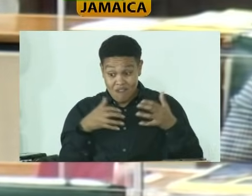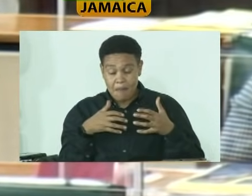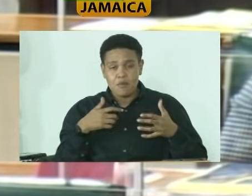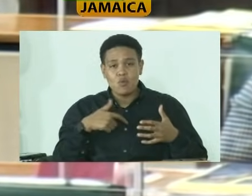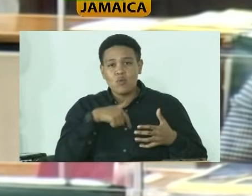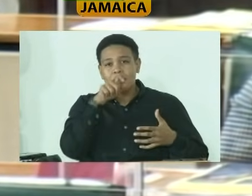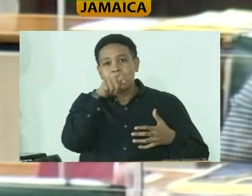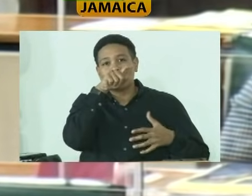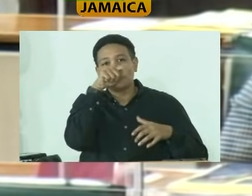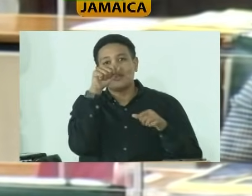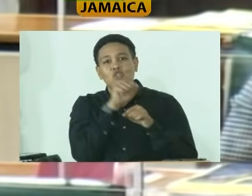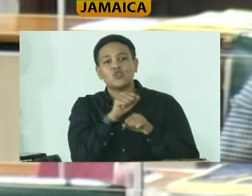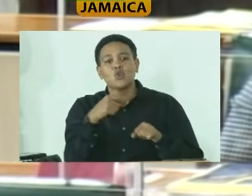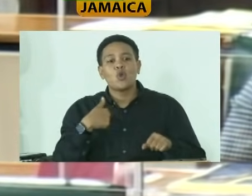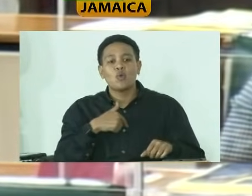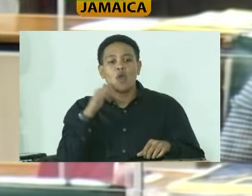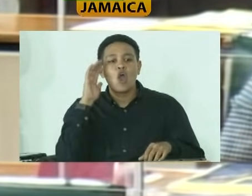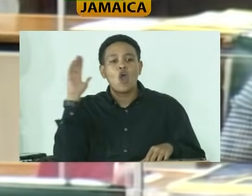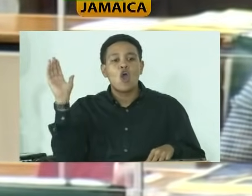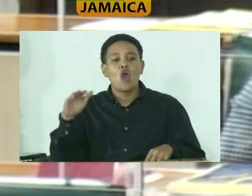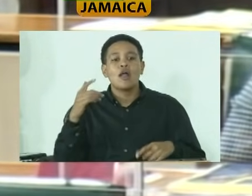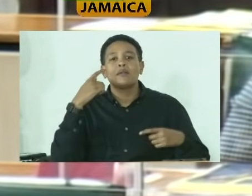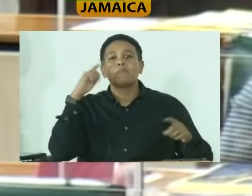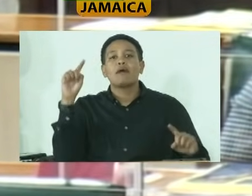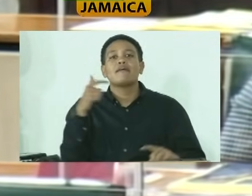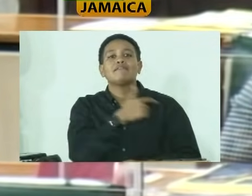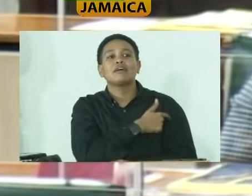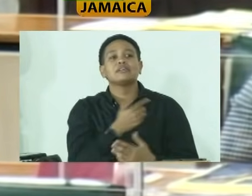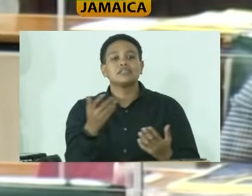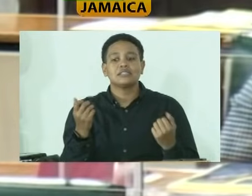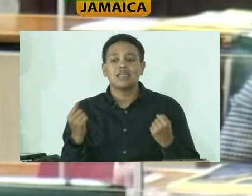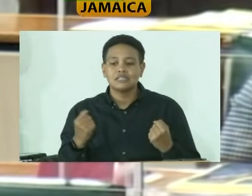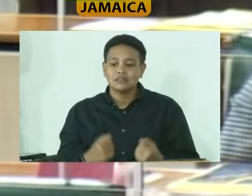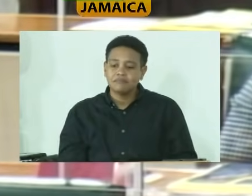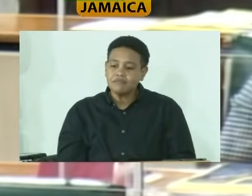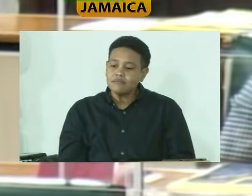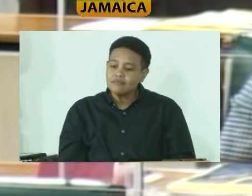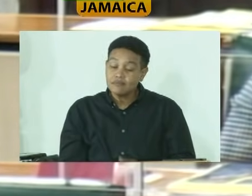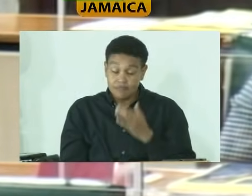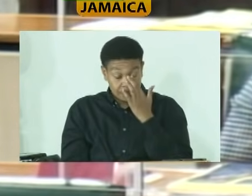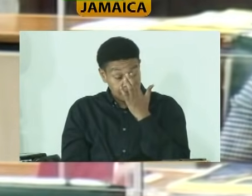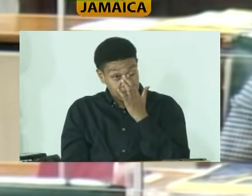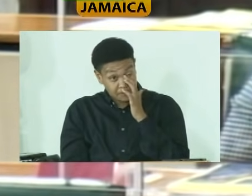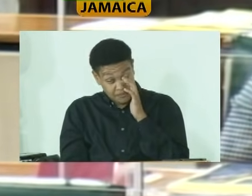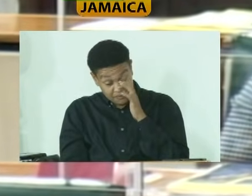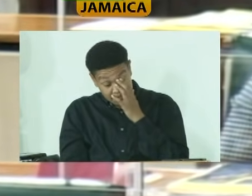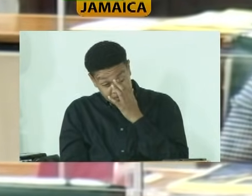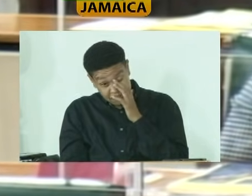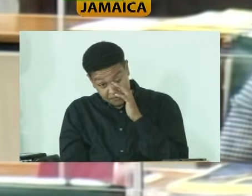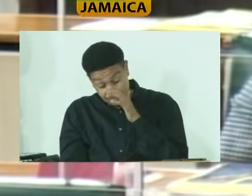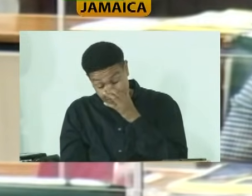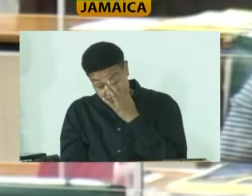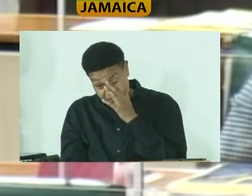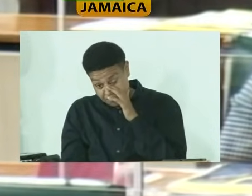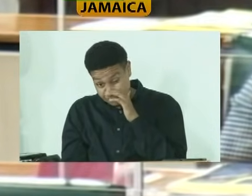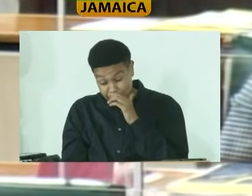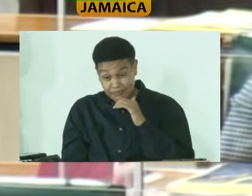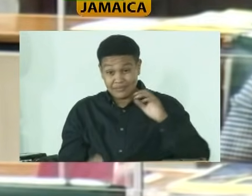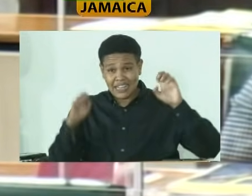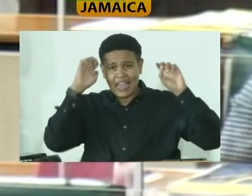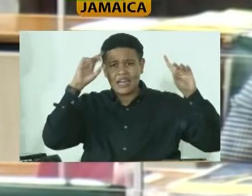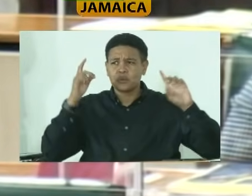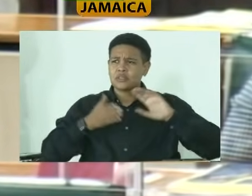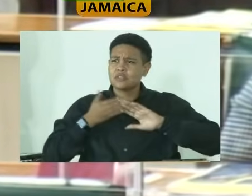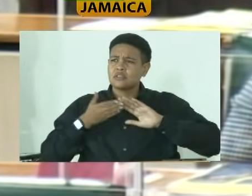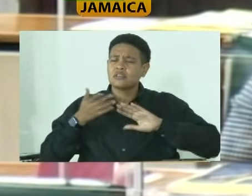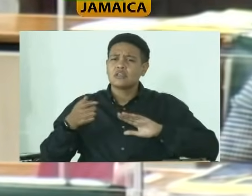must ensure we are all vaccinated. Where education is concerned, I have always maintained